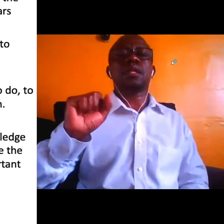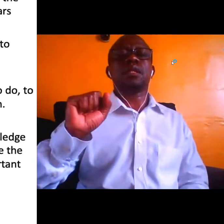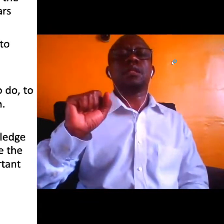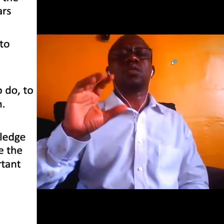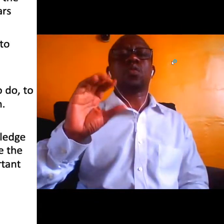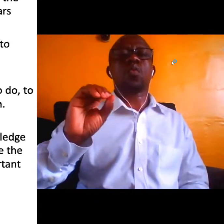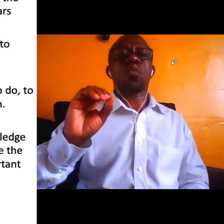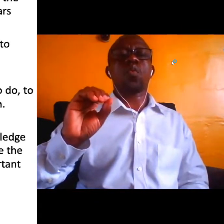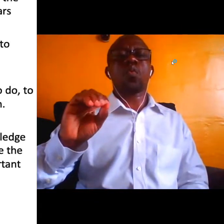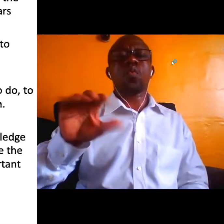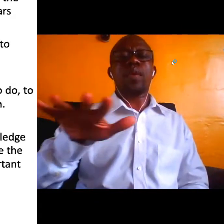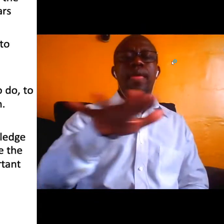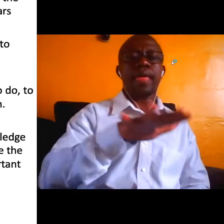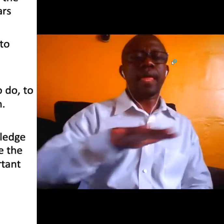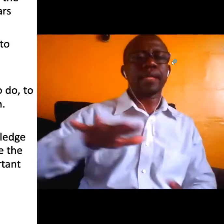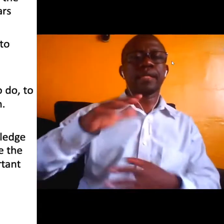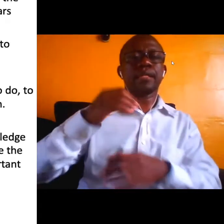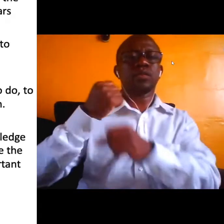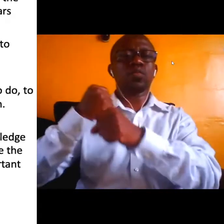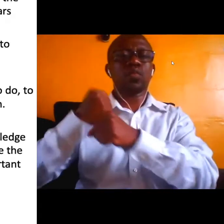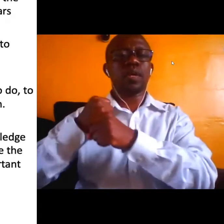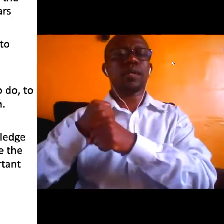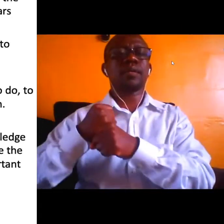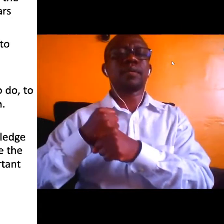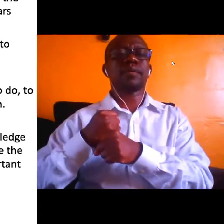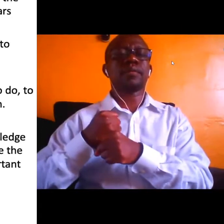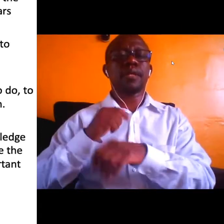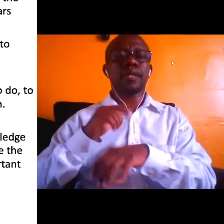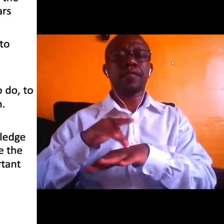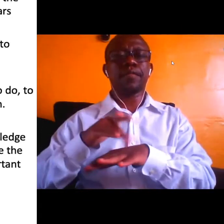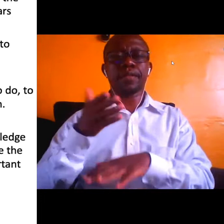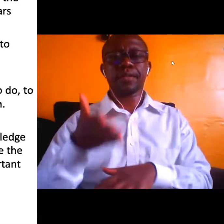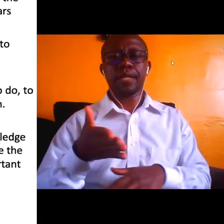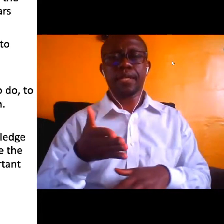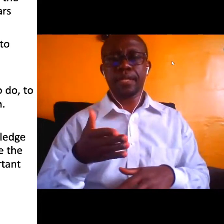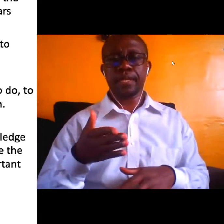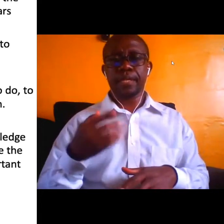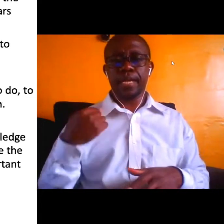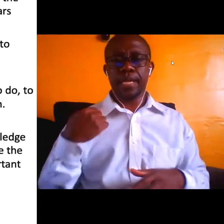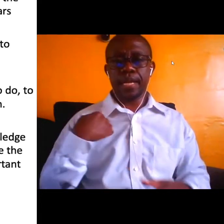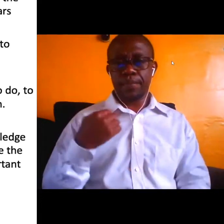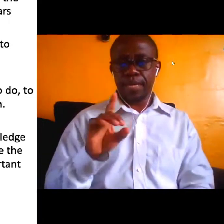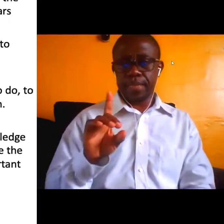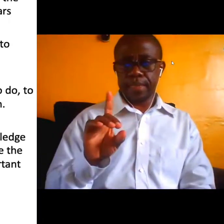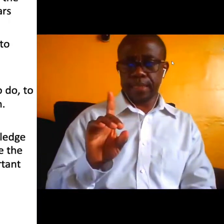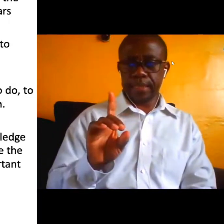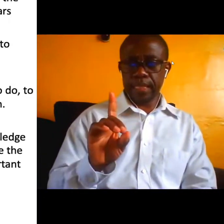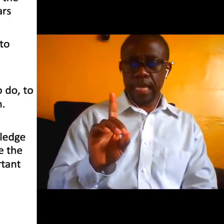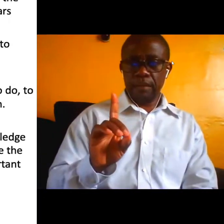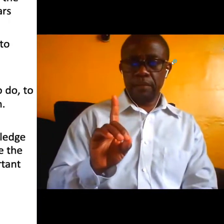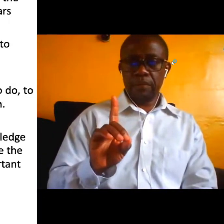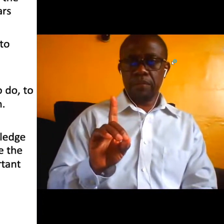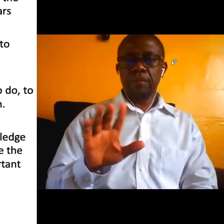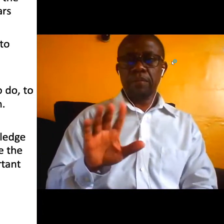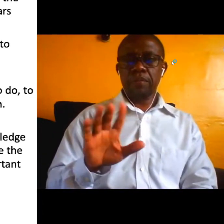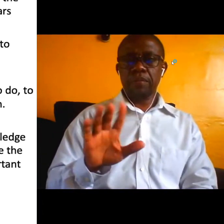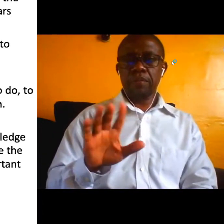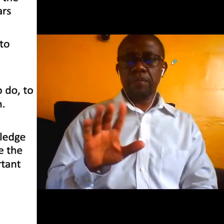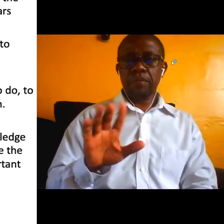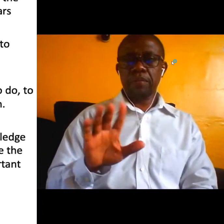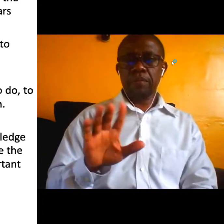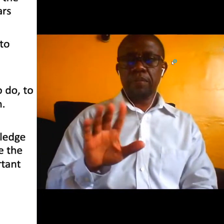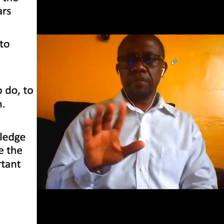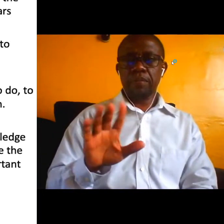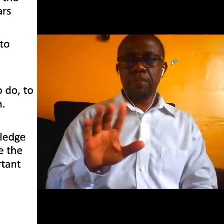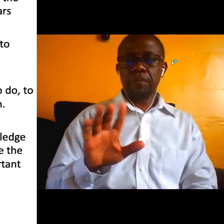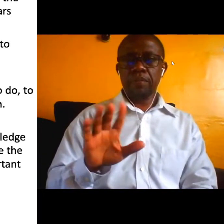space is one of the threats. So the last number D, identify resources, will be now how do you then respond to those threats that